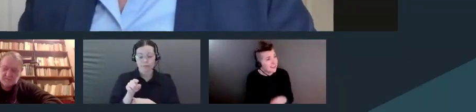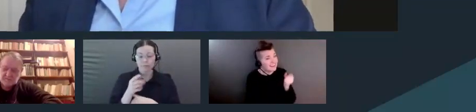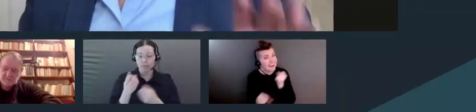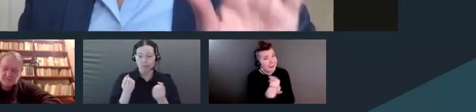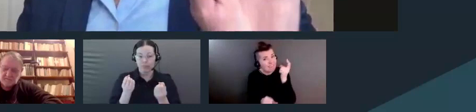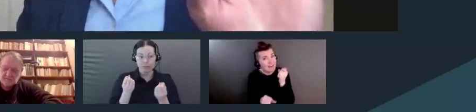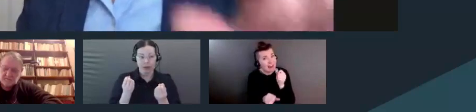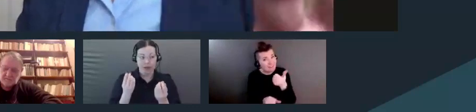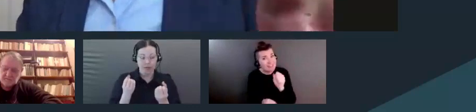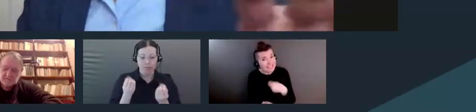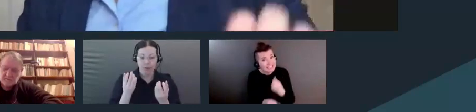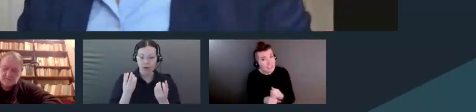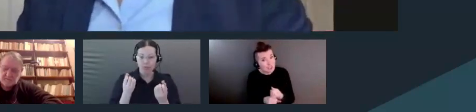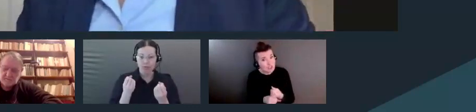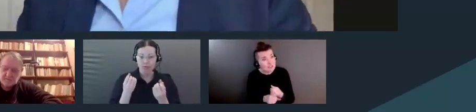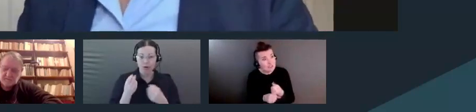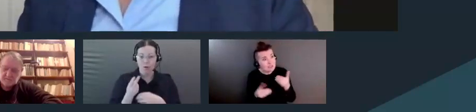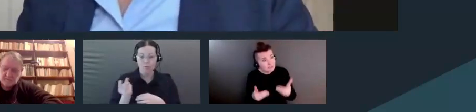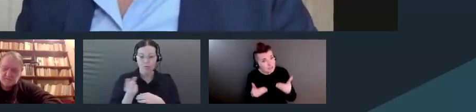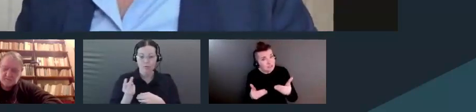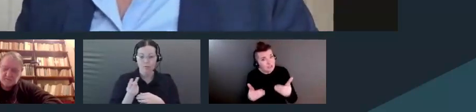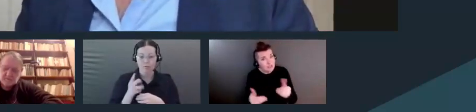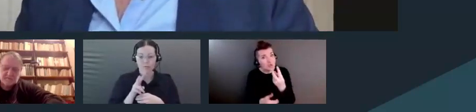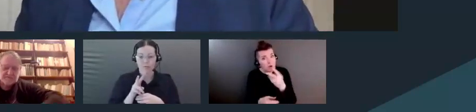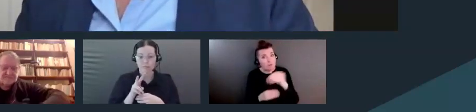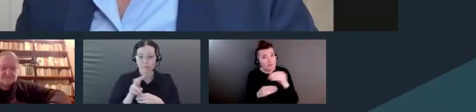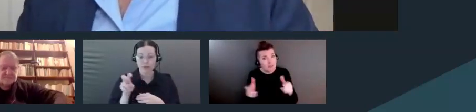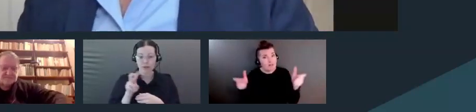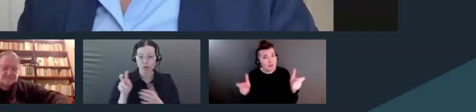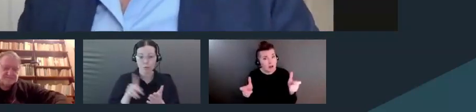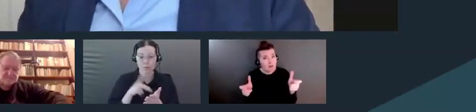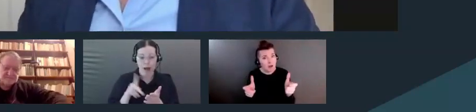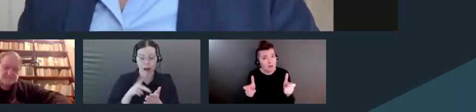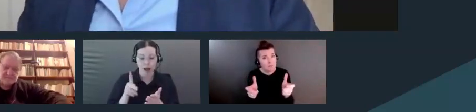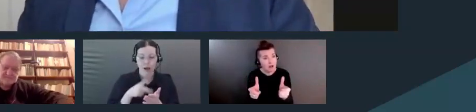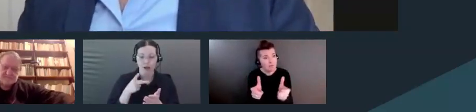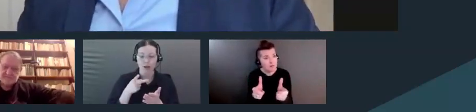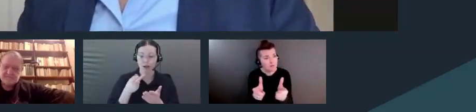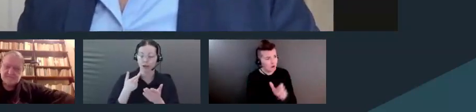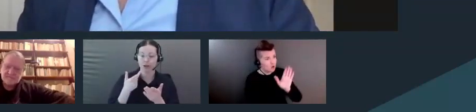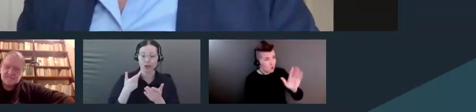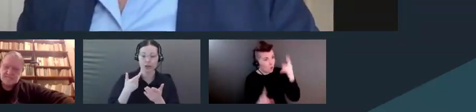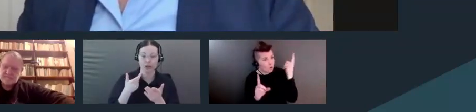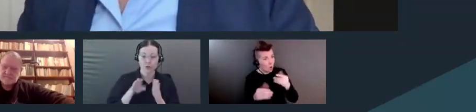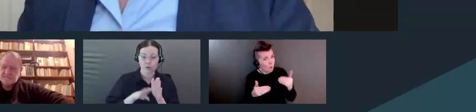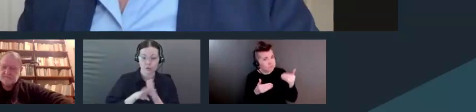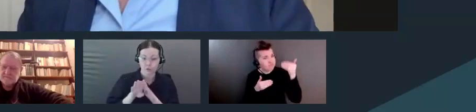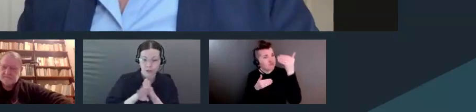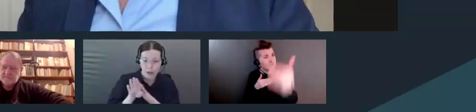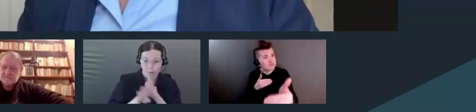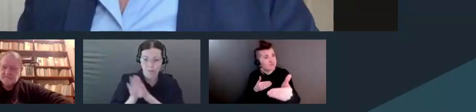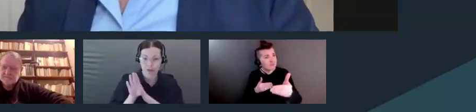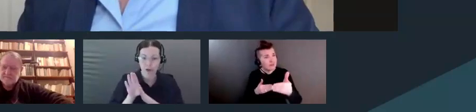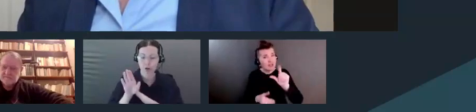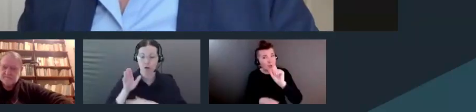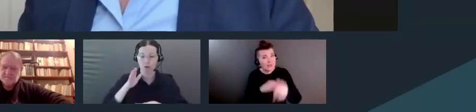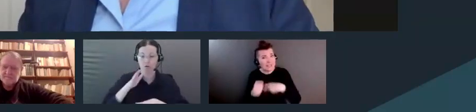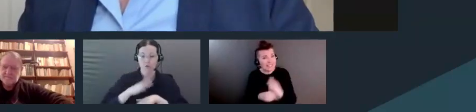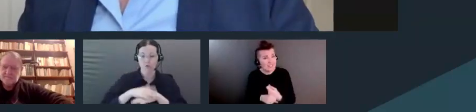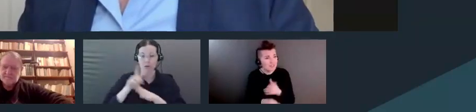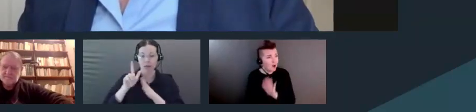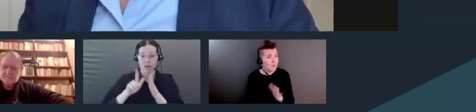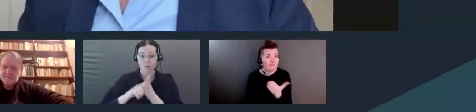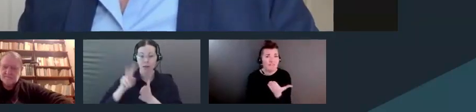means by the time this delayed goal comes into place in 2039, Maybe only 15% of Inuit will